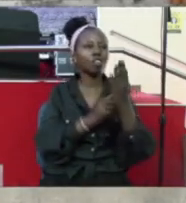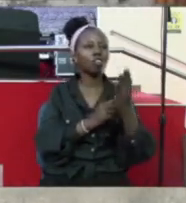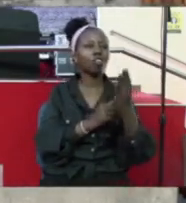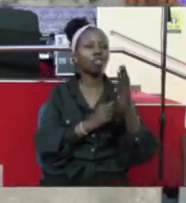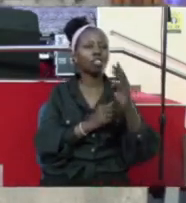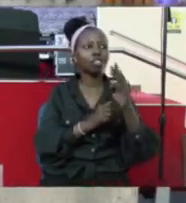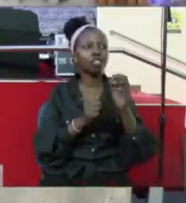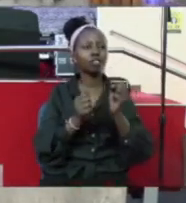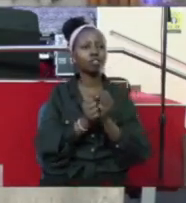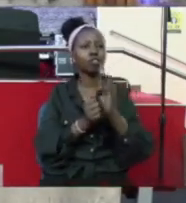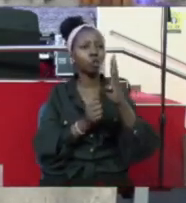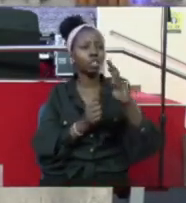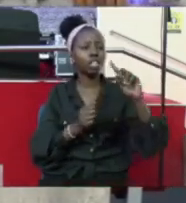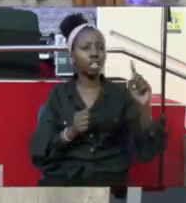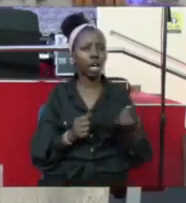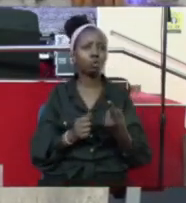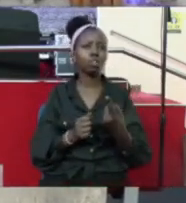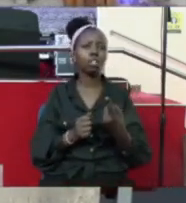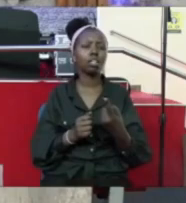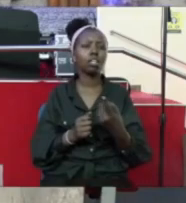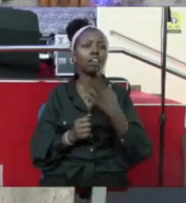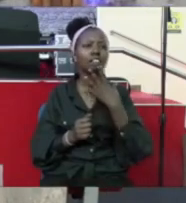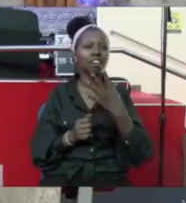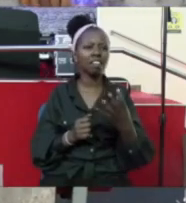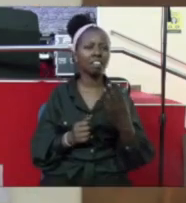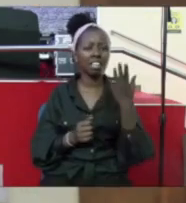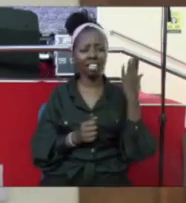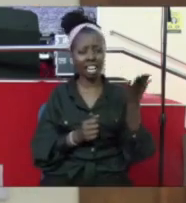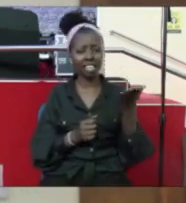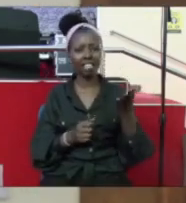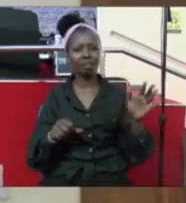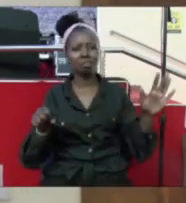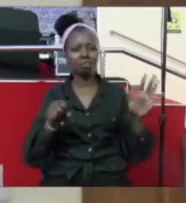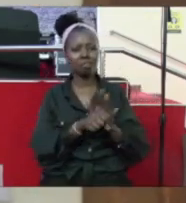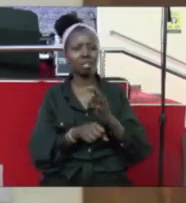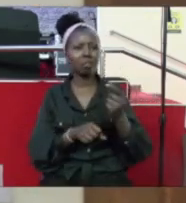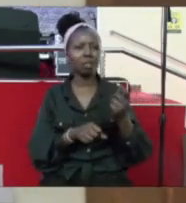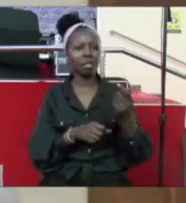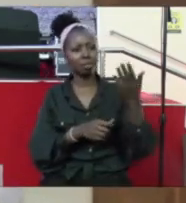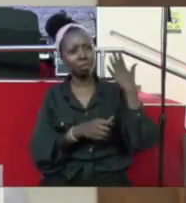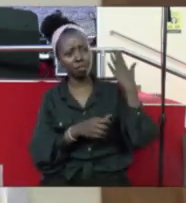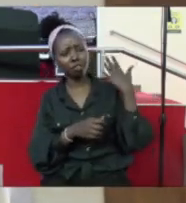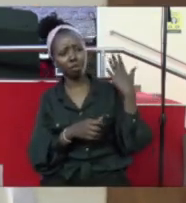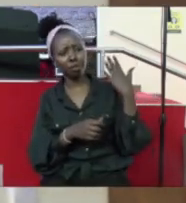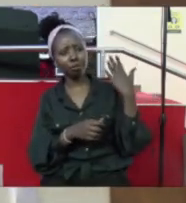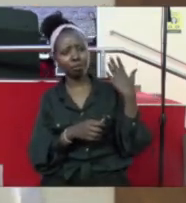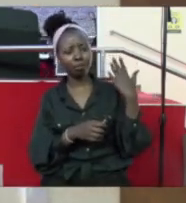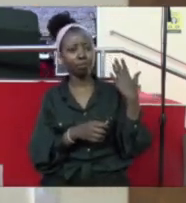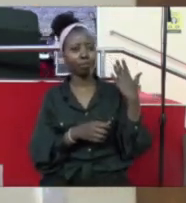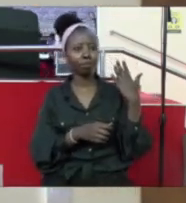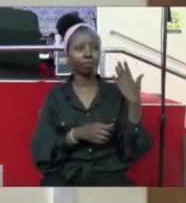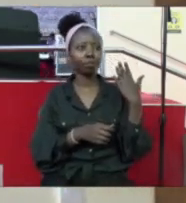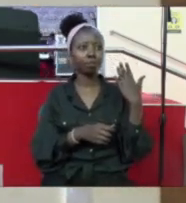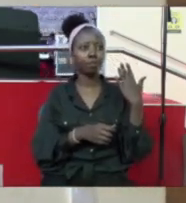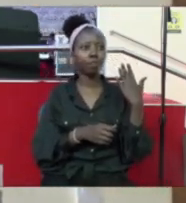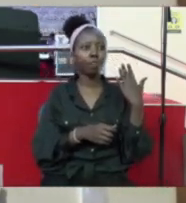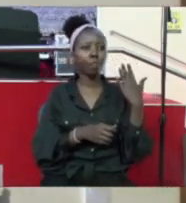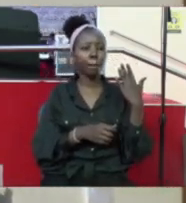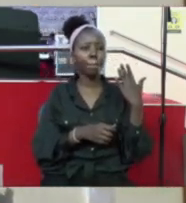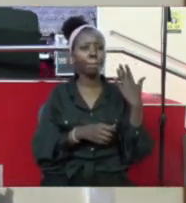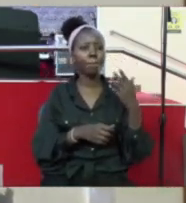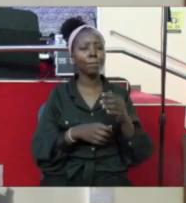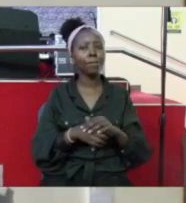14,500. And we are talking not these years. Those were a lot of money some time back. Na ilikuwa ni zamani. And when and